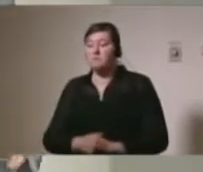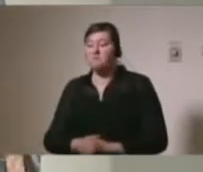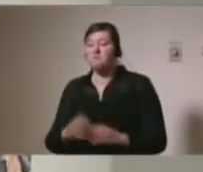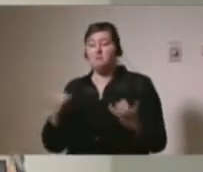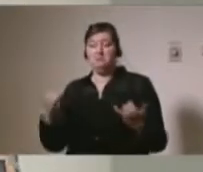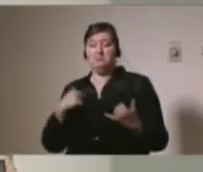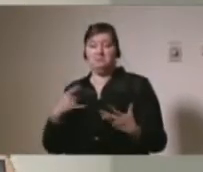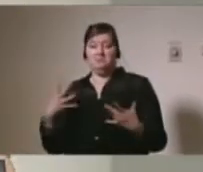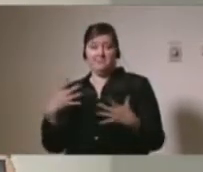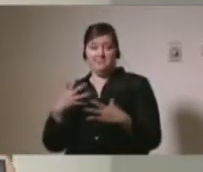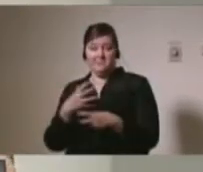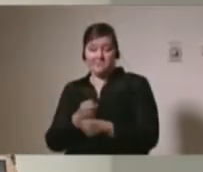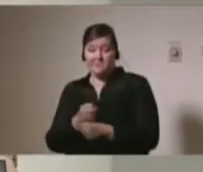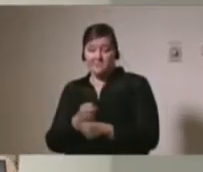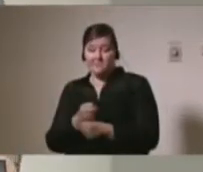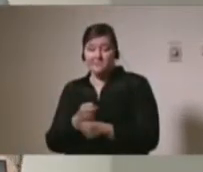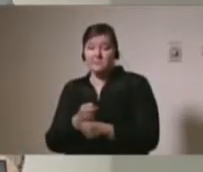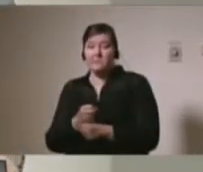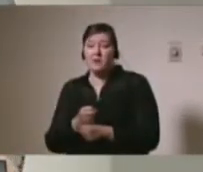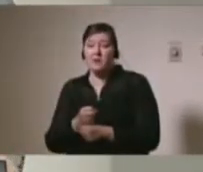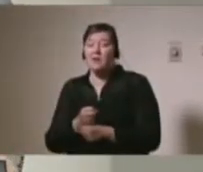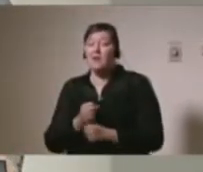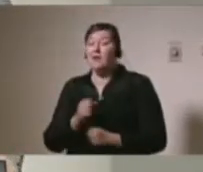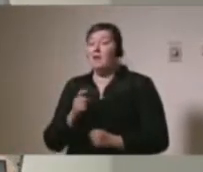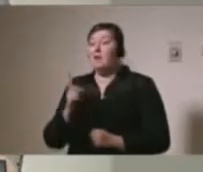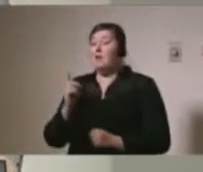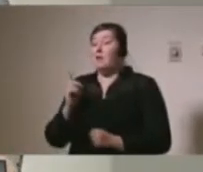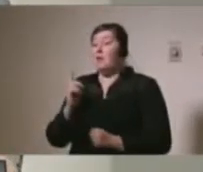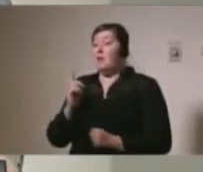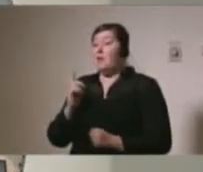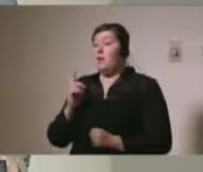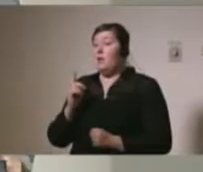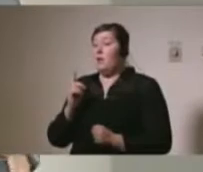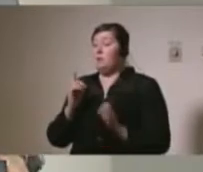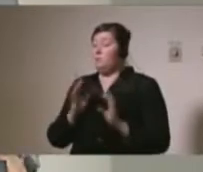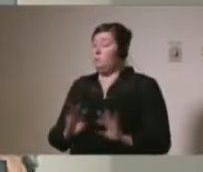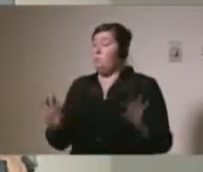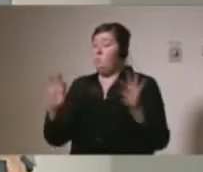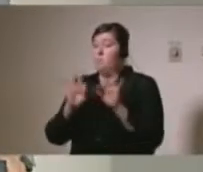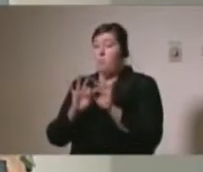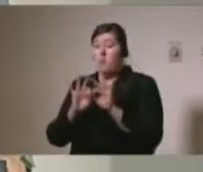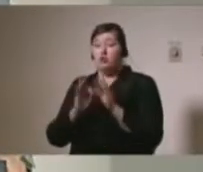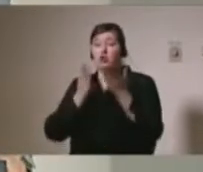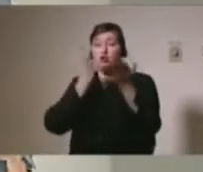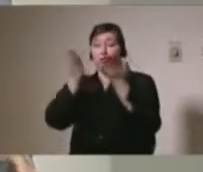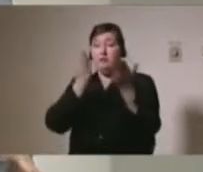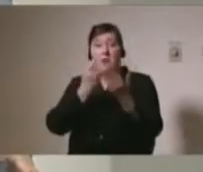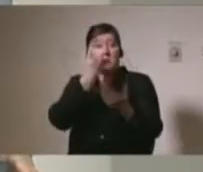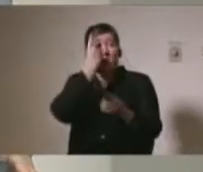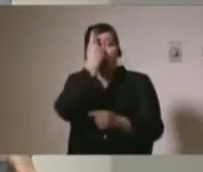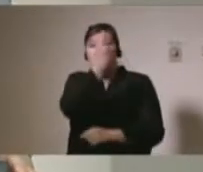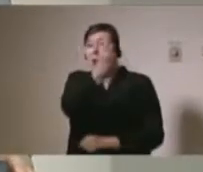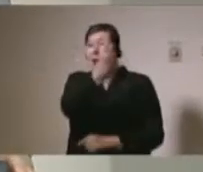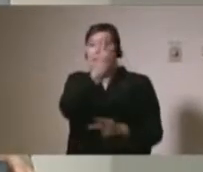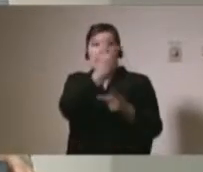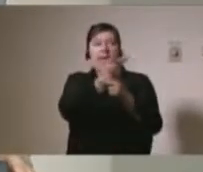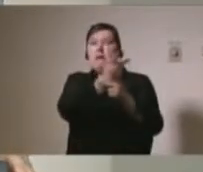service diversification and the addition